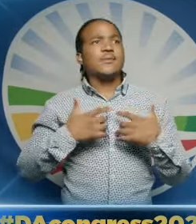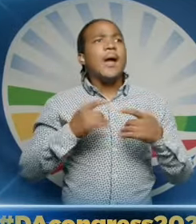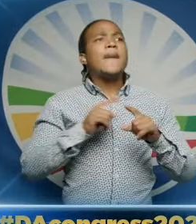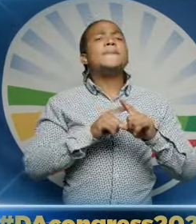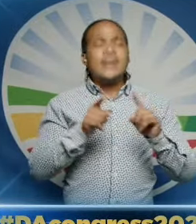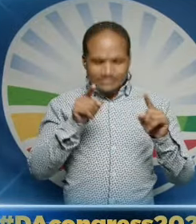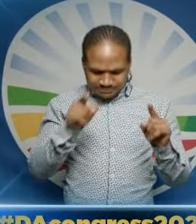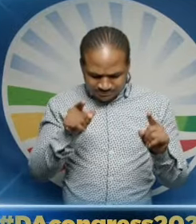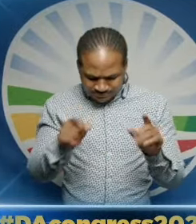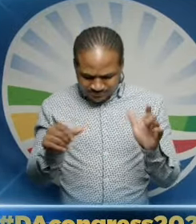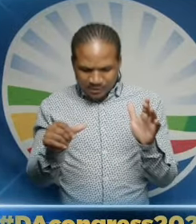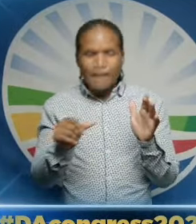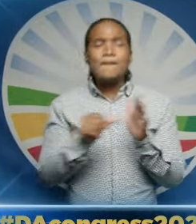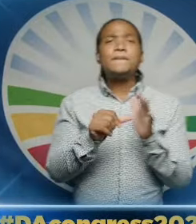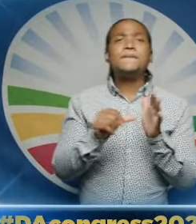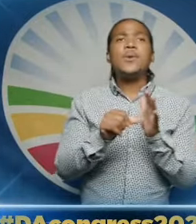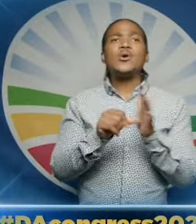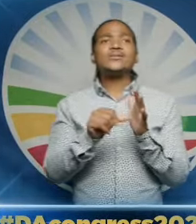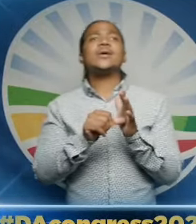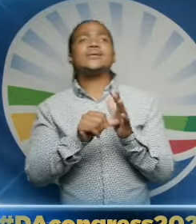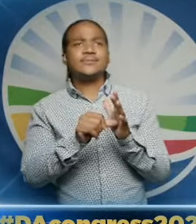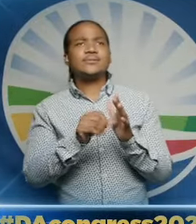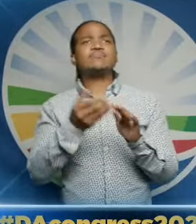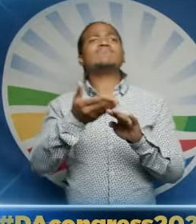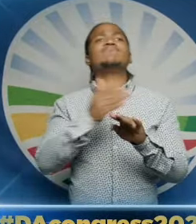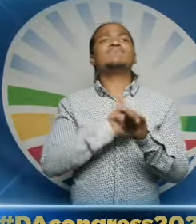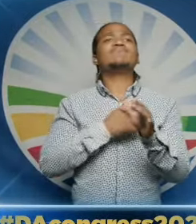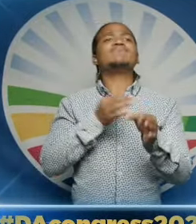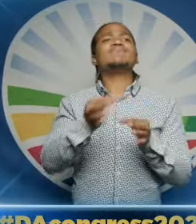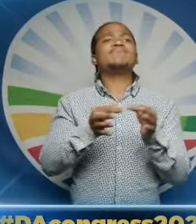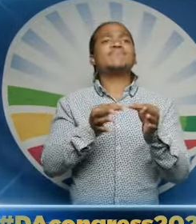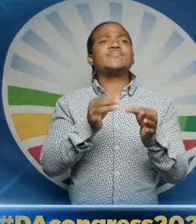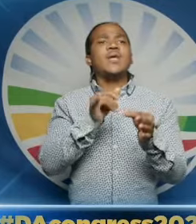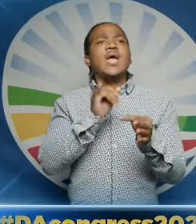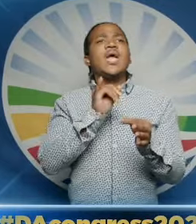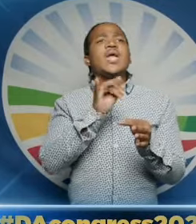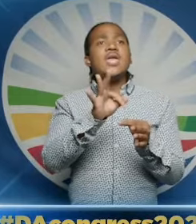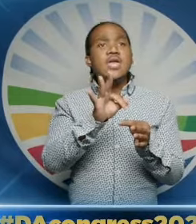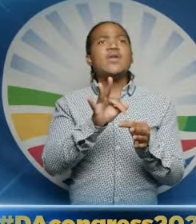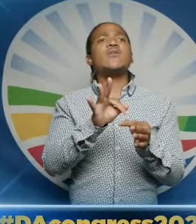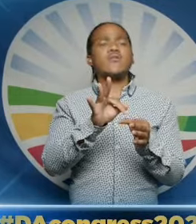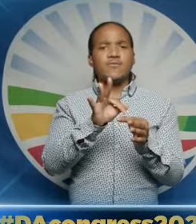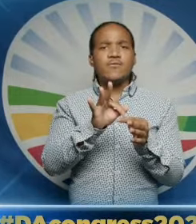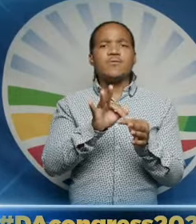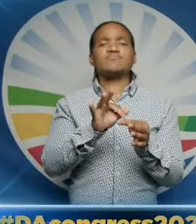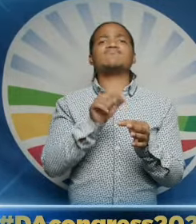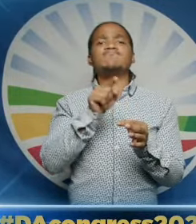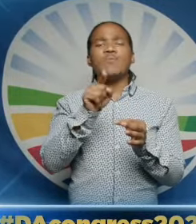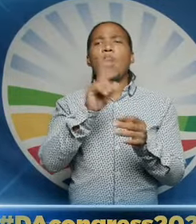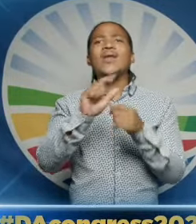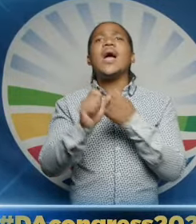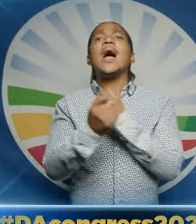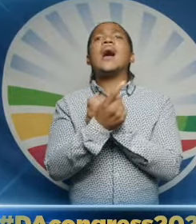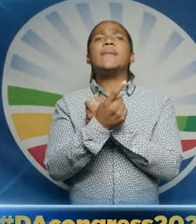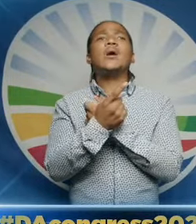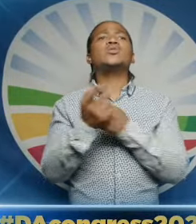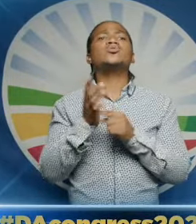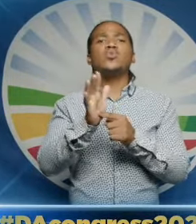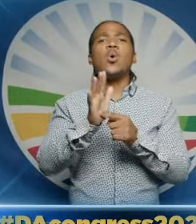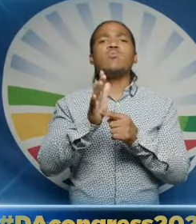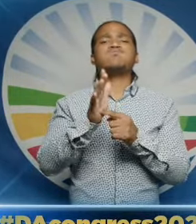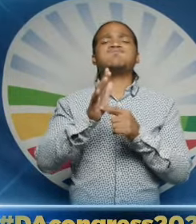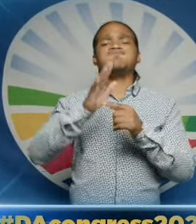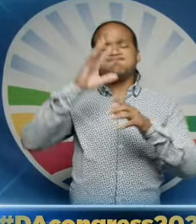incredibly important. And I think Matthew touched on it before, that it becomes the backbone, the blueprint upon which you make